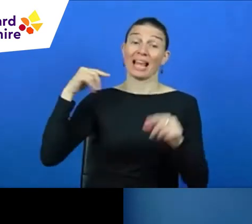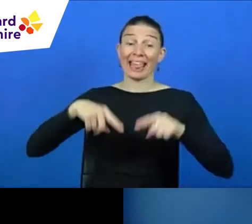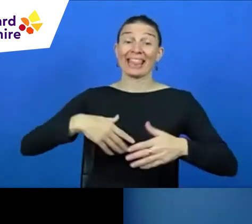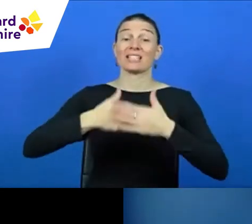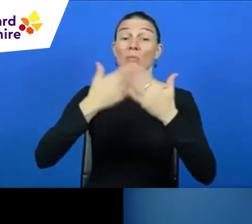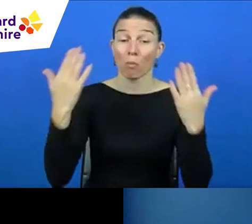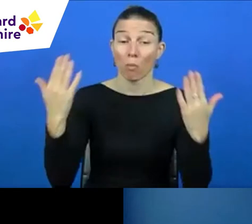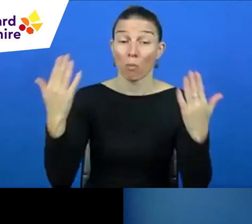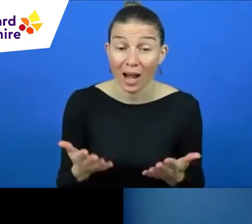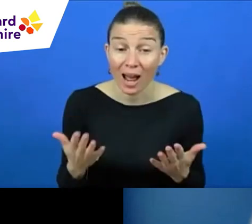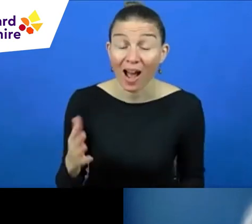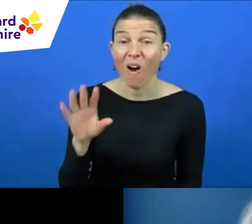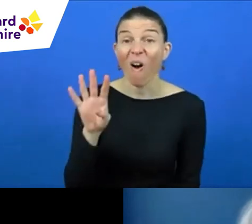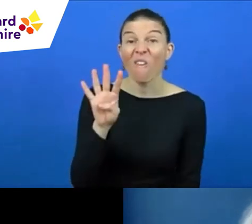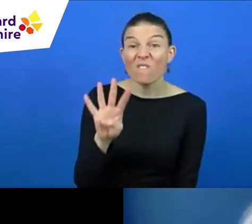at